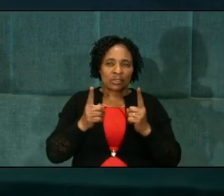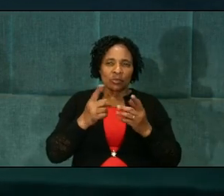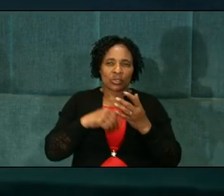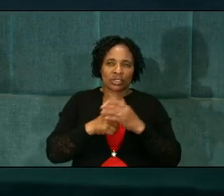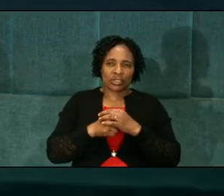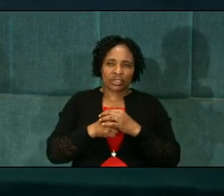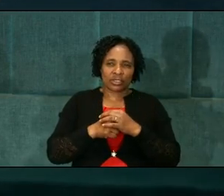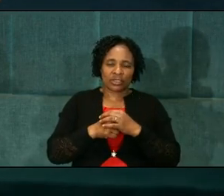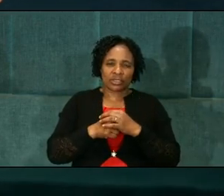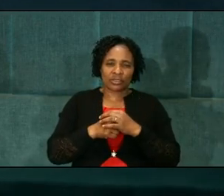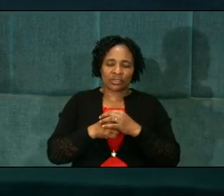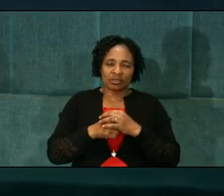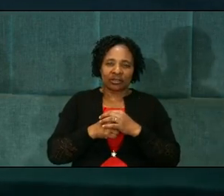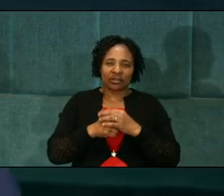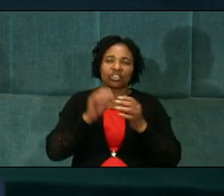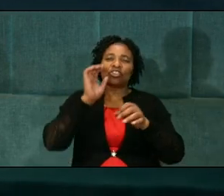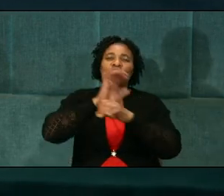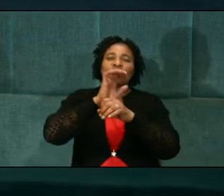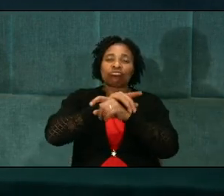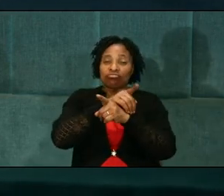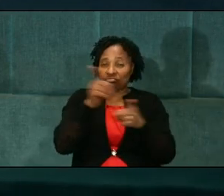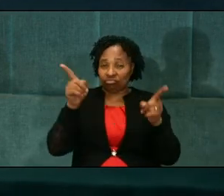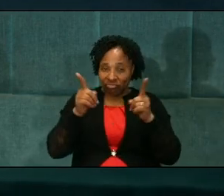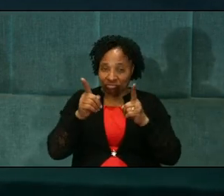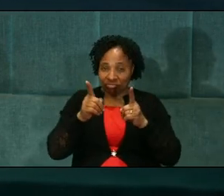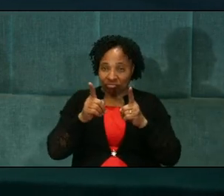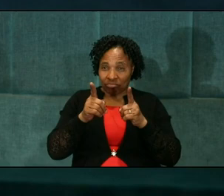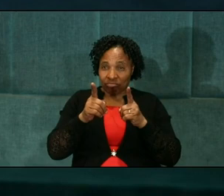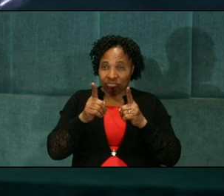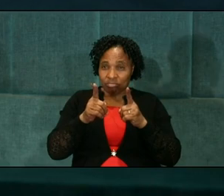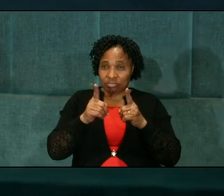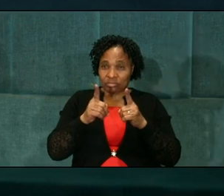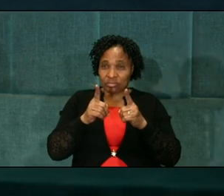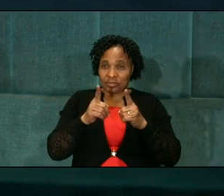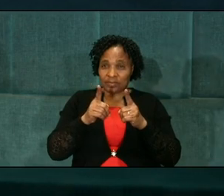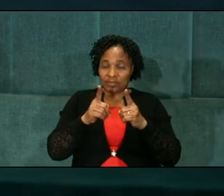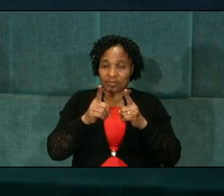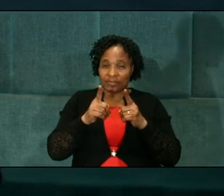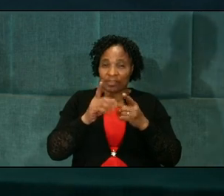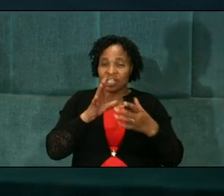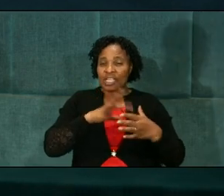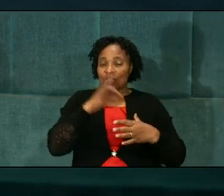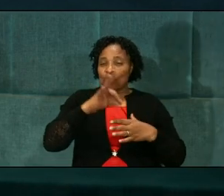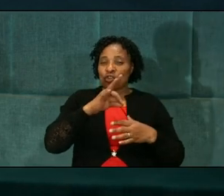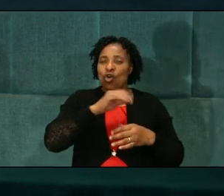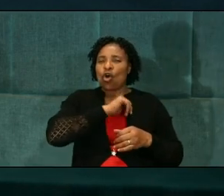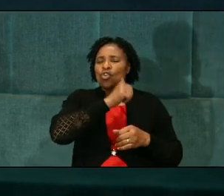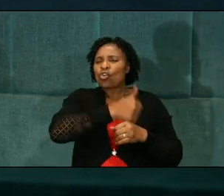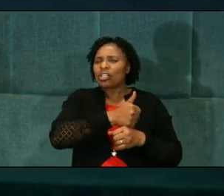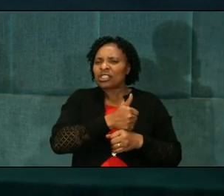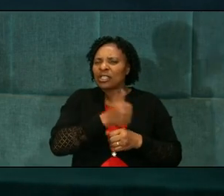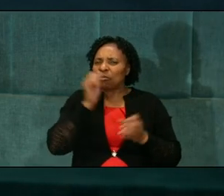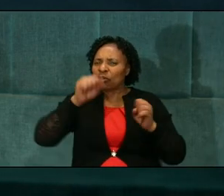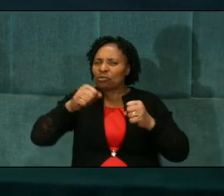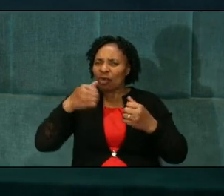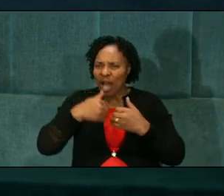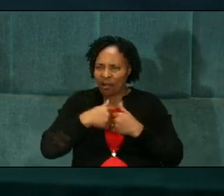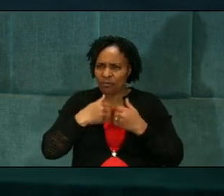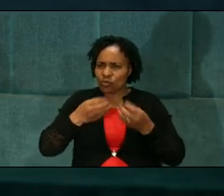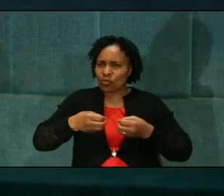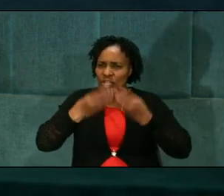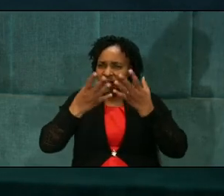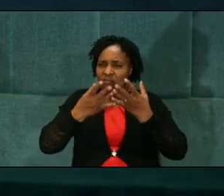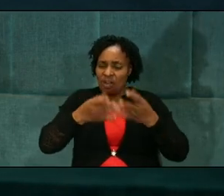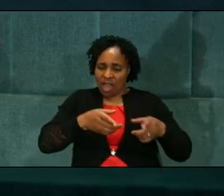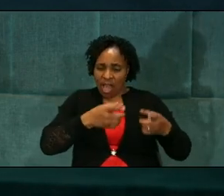culture. That little soul has the authority to give his heart to